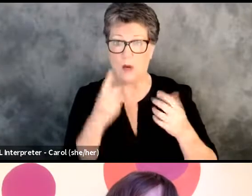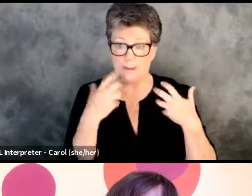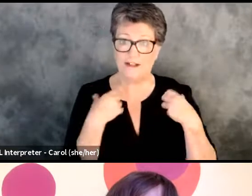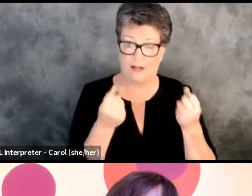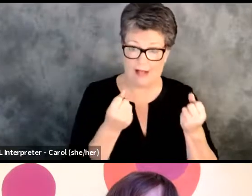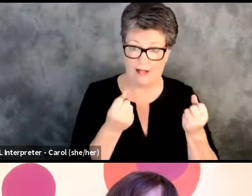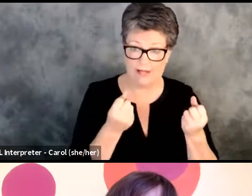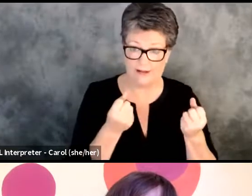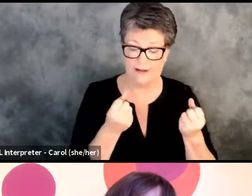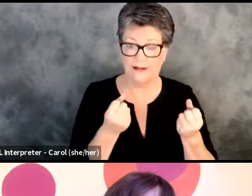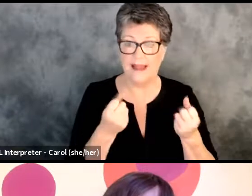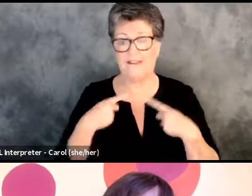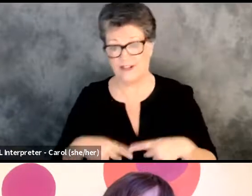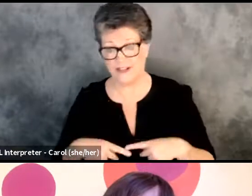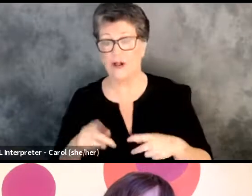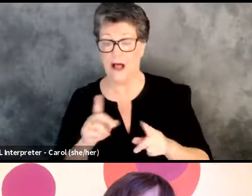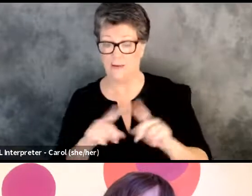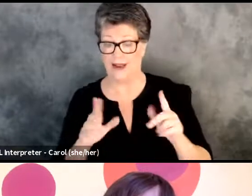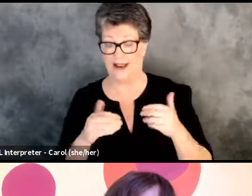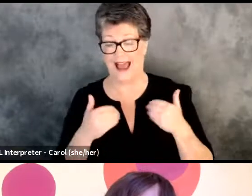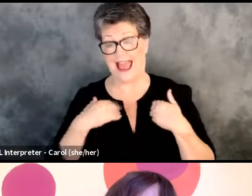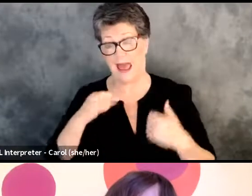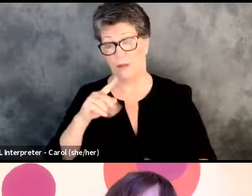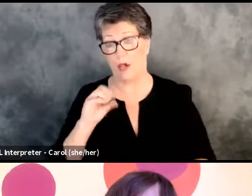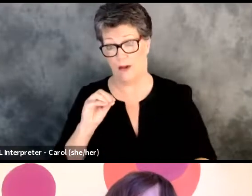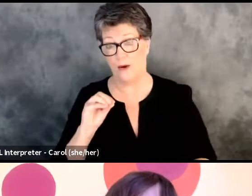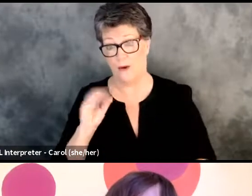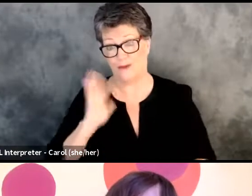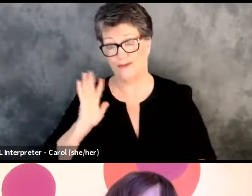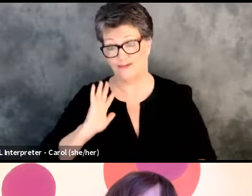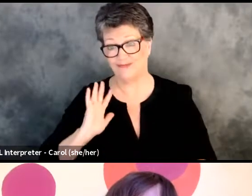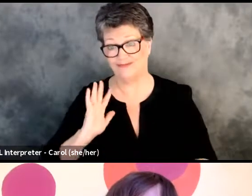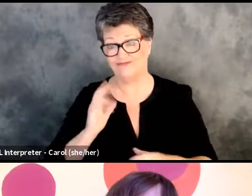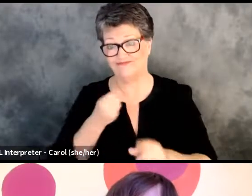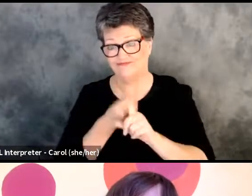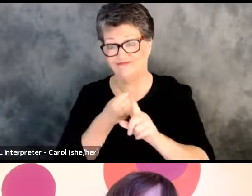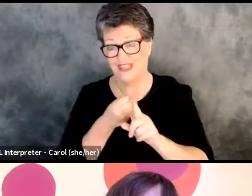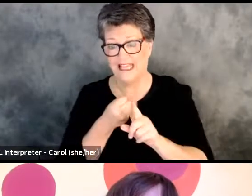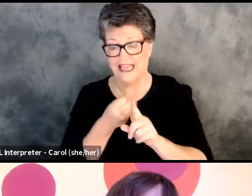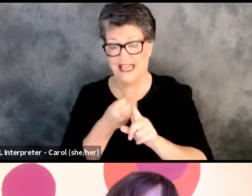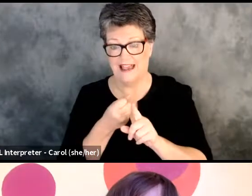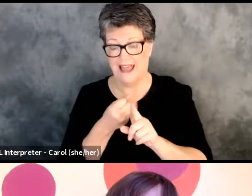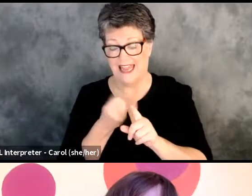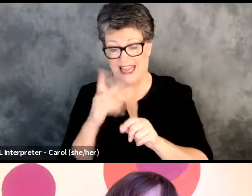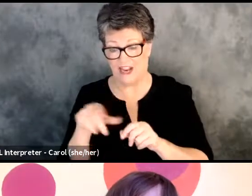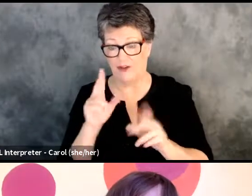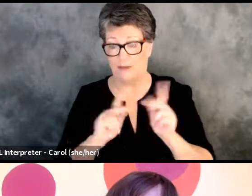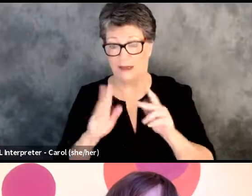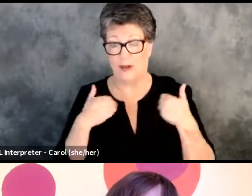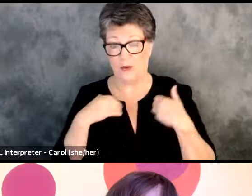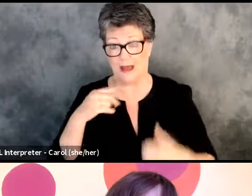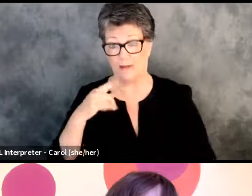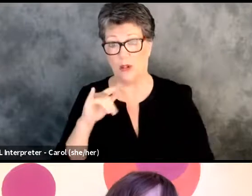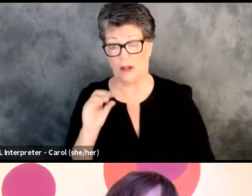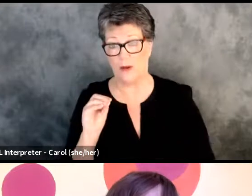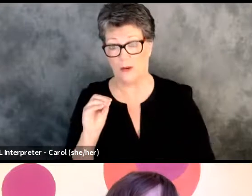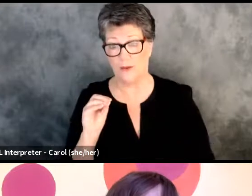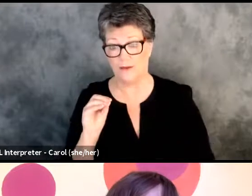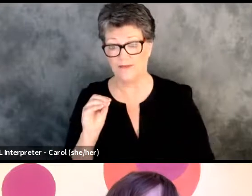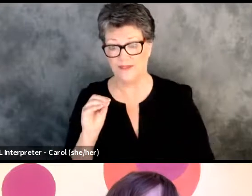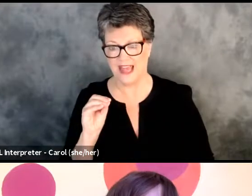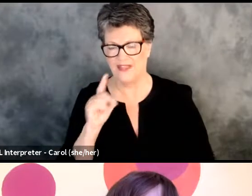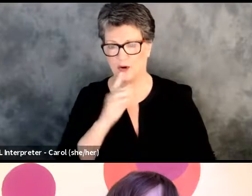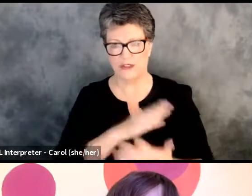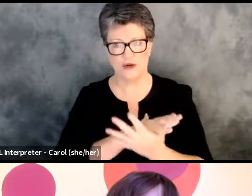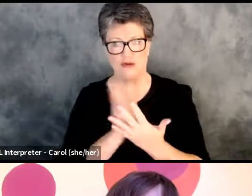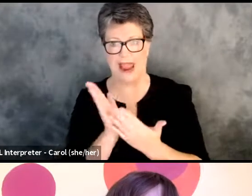but, you know, I had polio. And so if any of you know people who had polio, there was a range